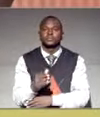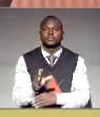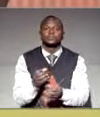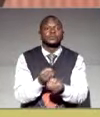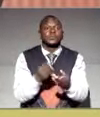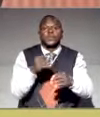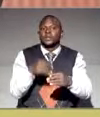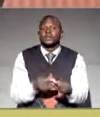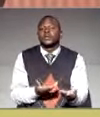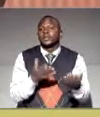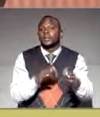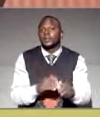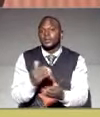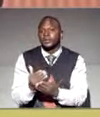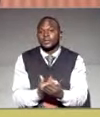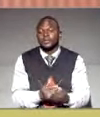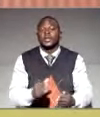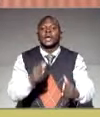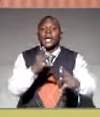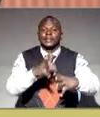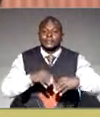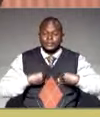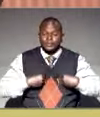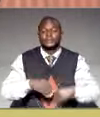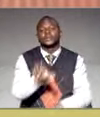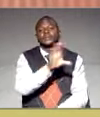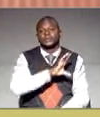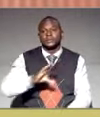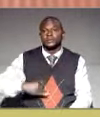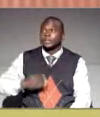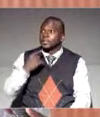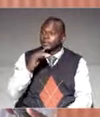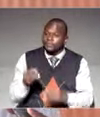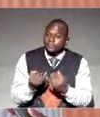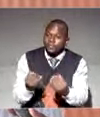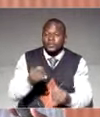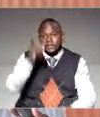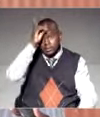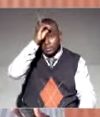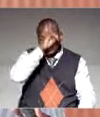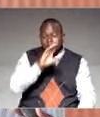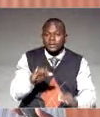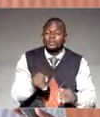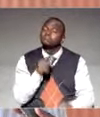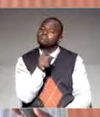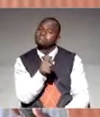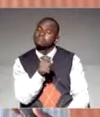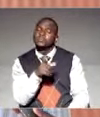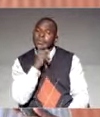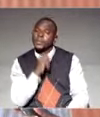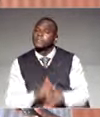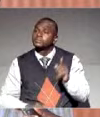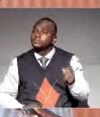Erebimu ebyamusa byali byakukiriza nga agamba Kabaka nti omusajja oyo